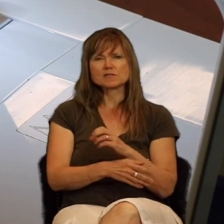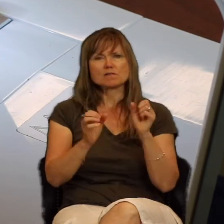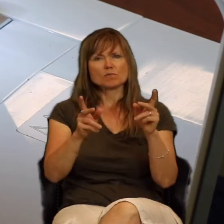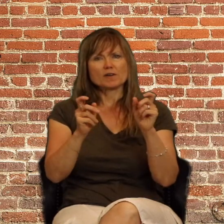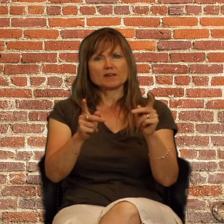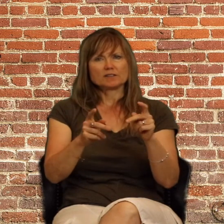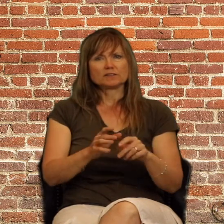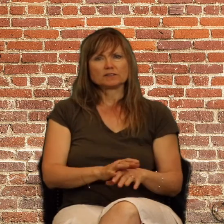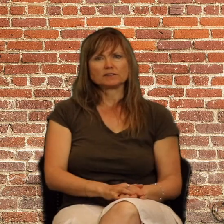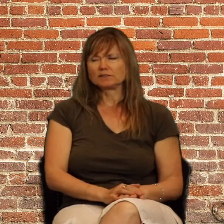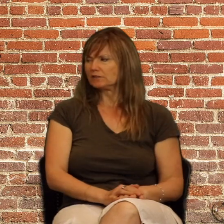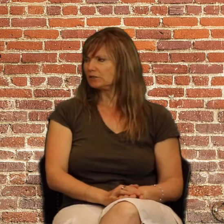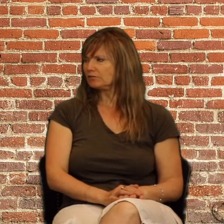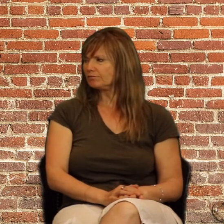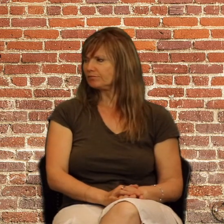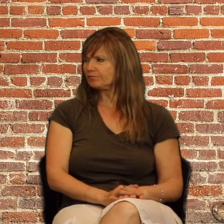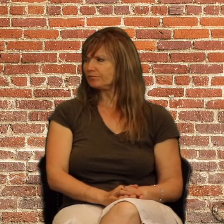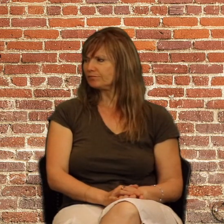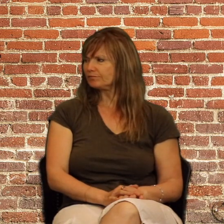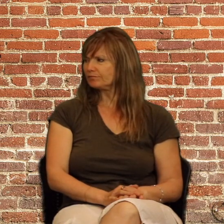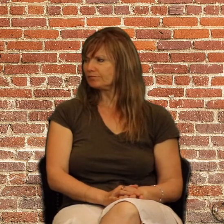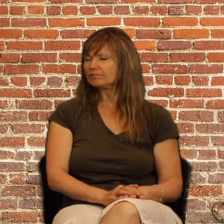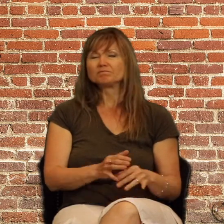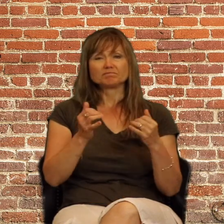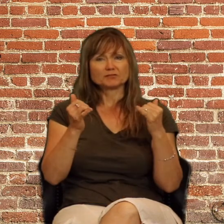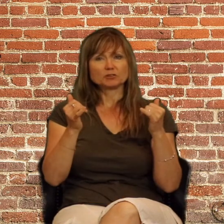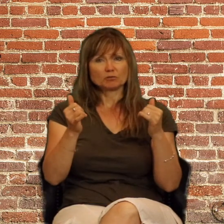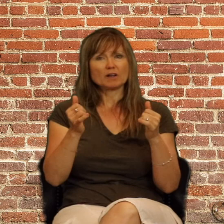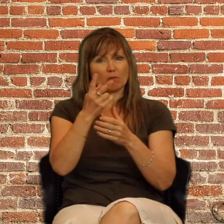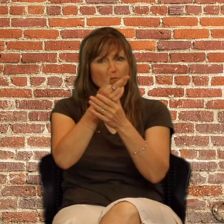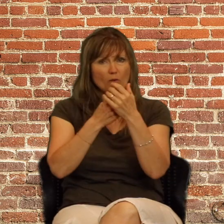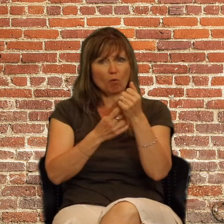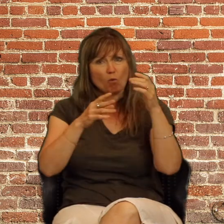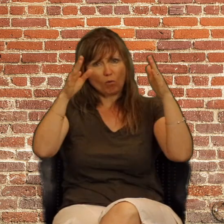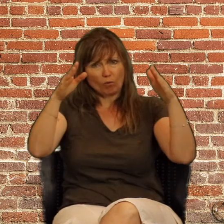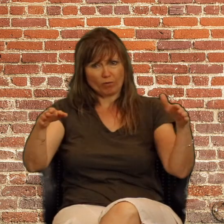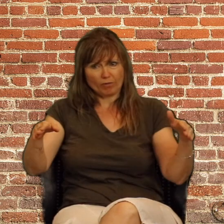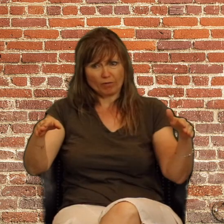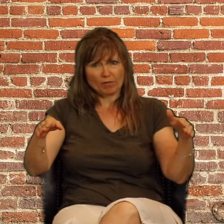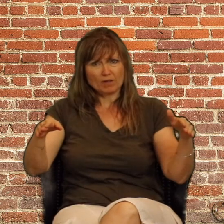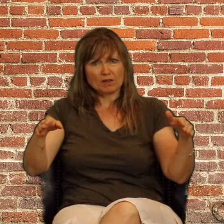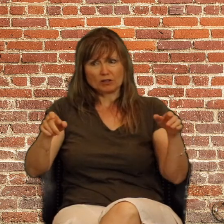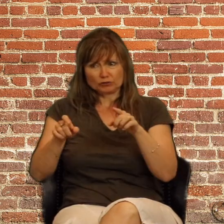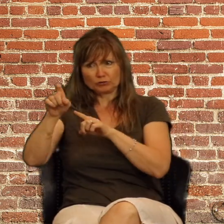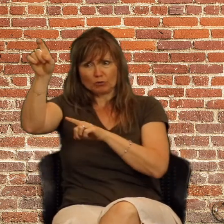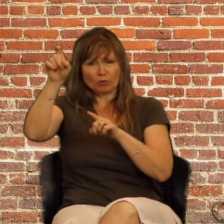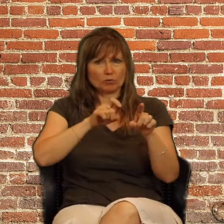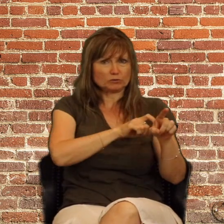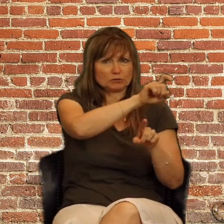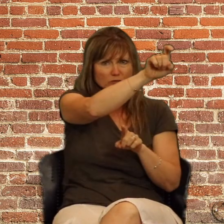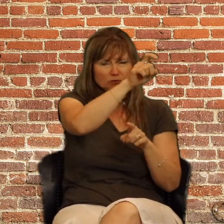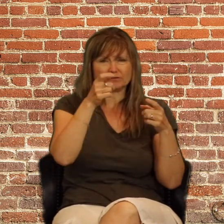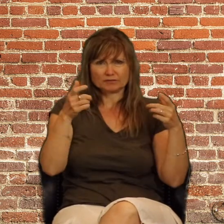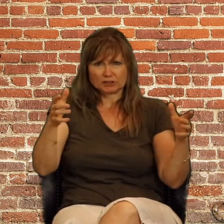Okay, I have my 2 sides sewn together. I'm going to remove all the pins.